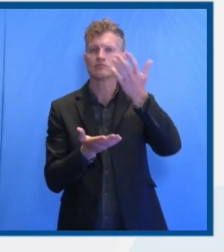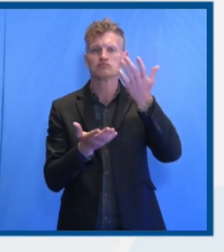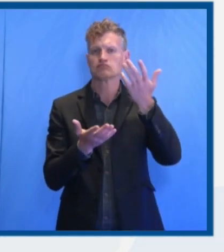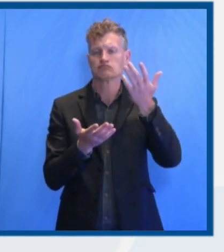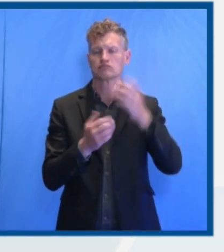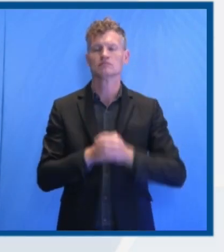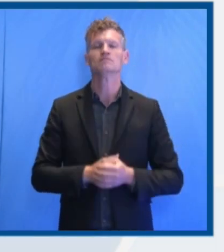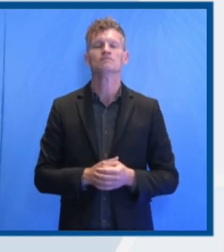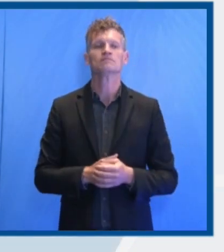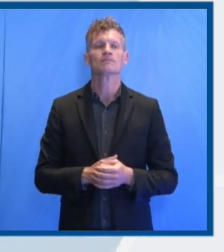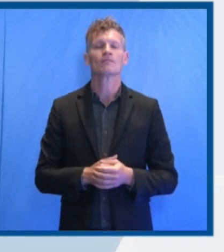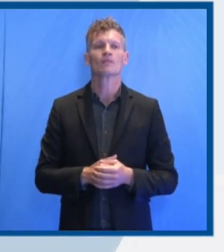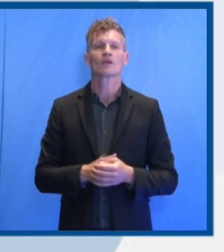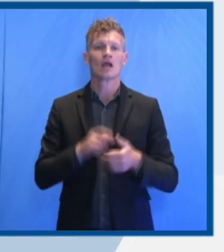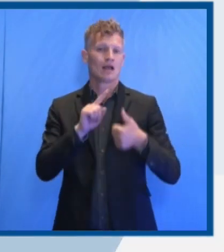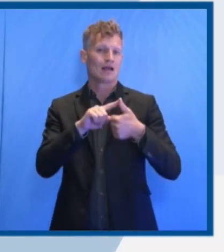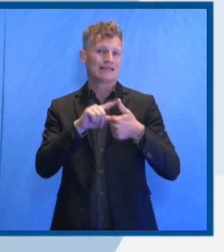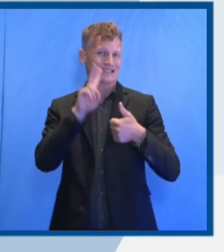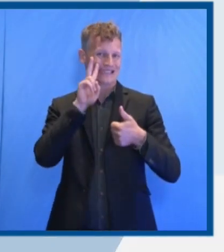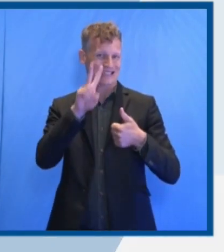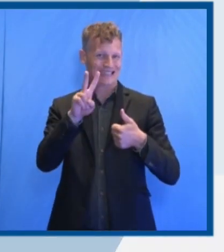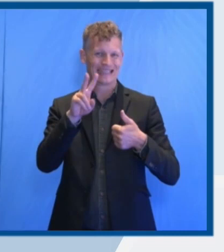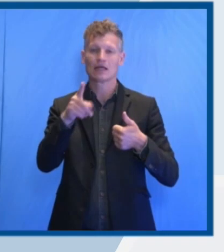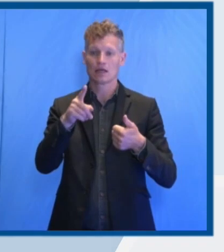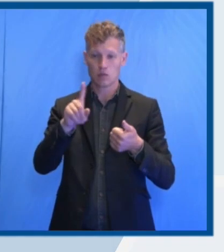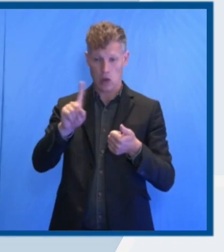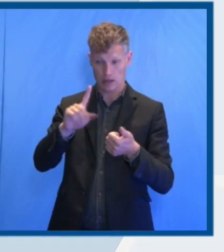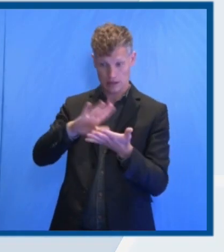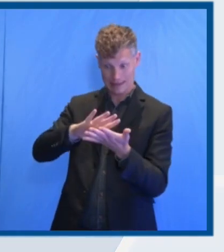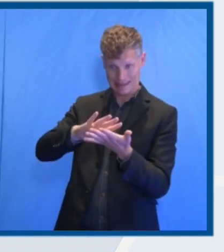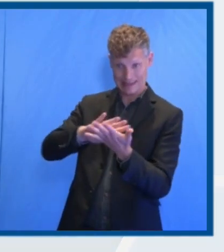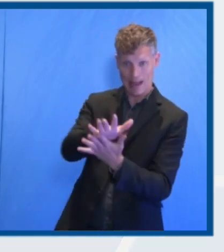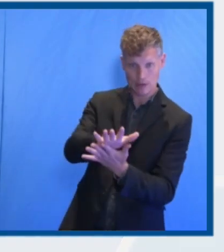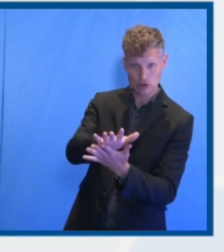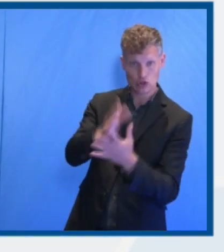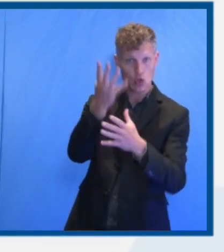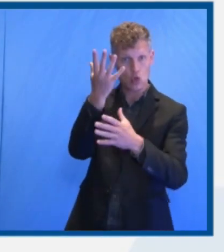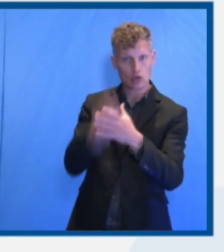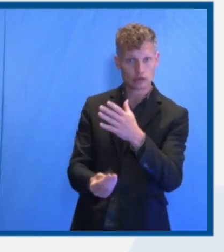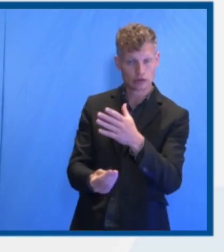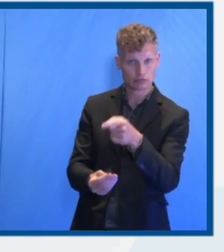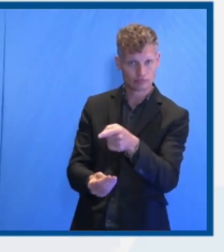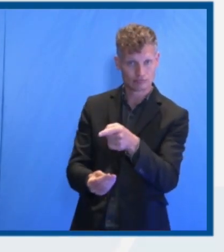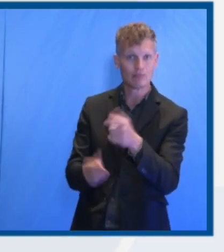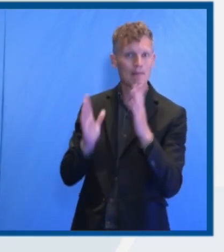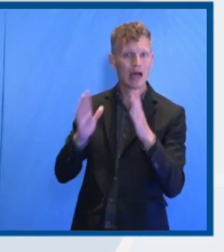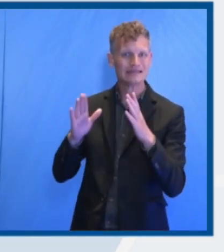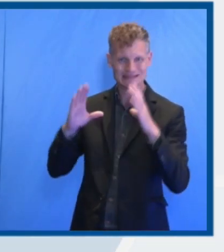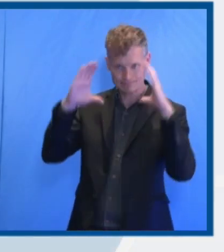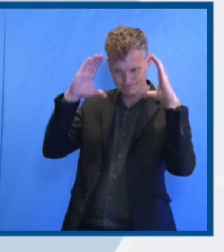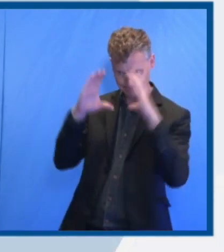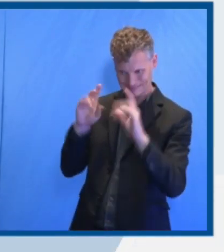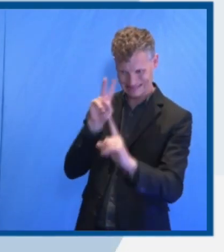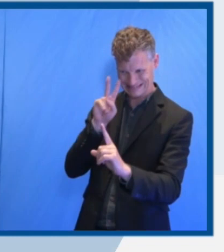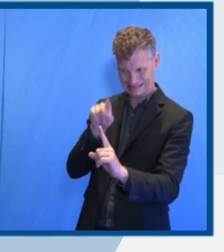Looking at loss and damage is very critical and eminent, that we look at that as a key